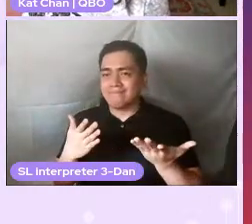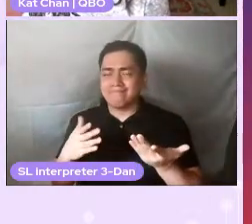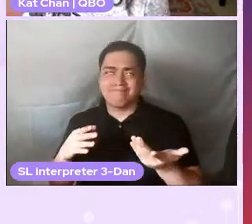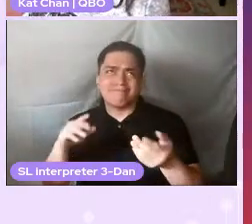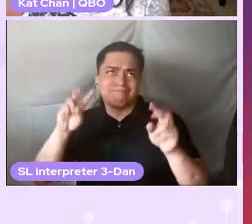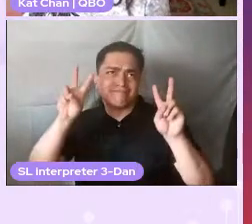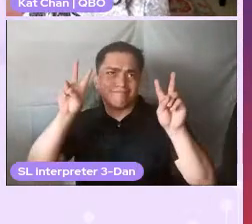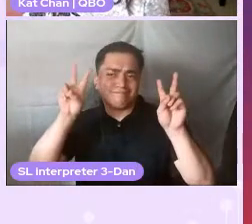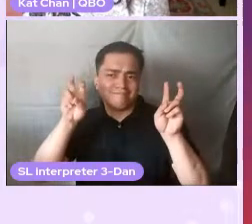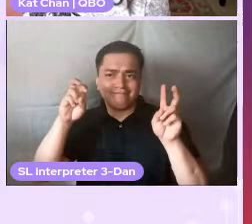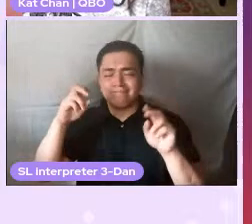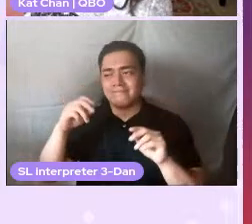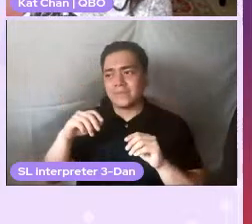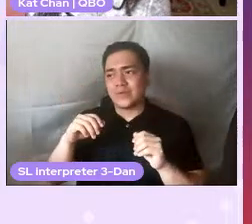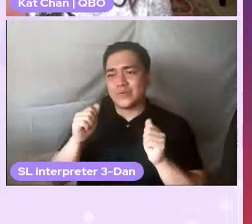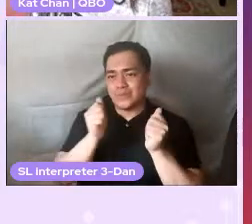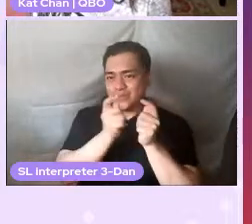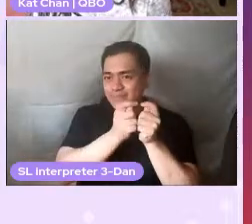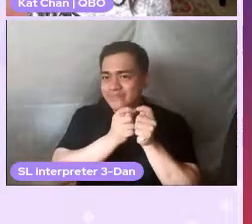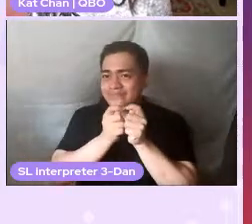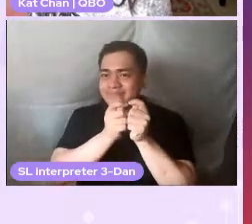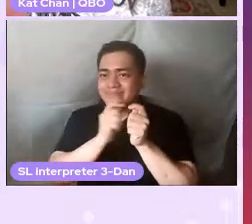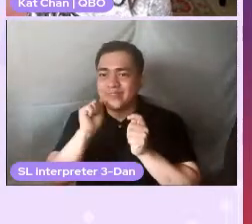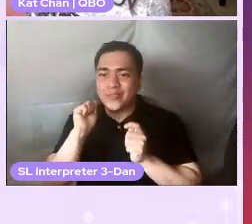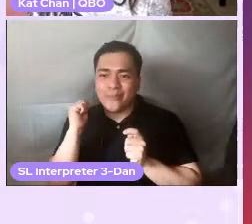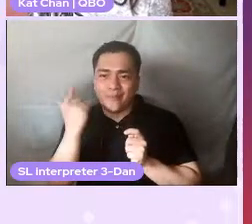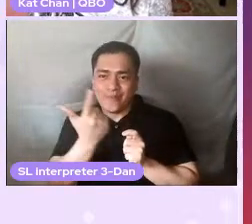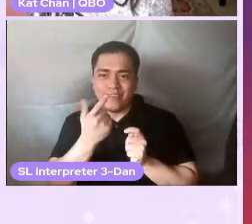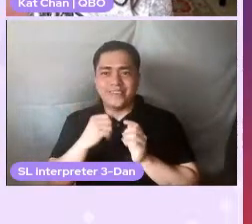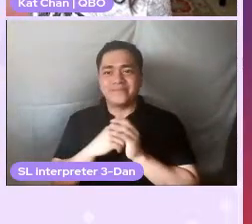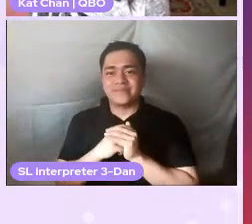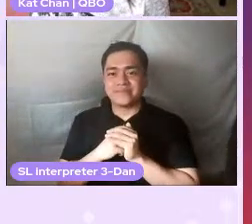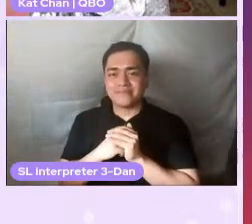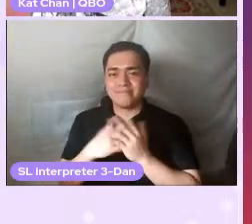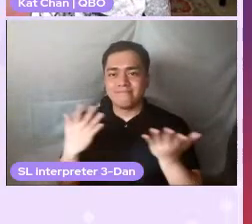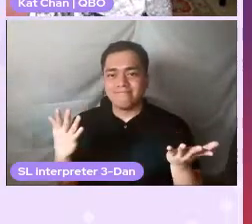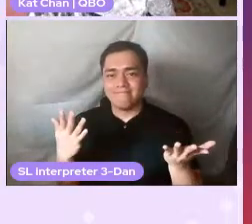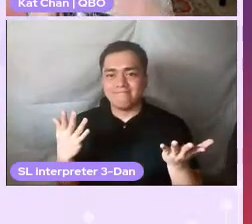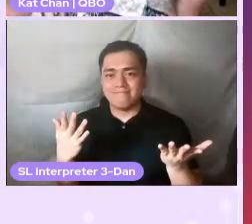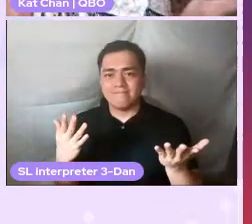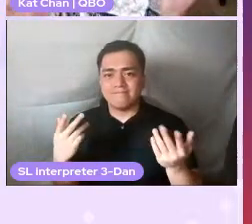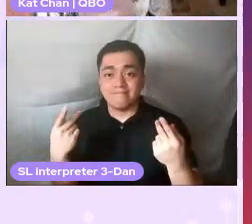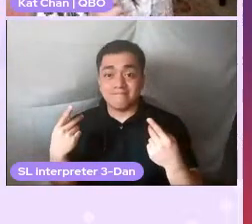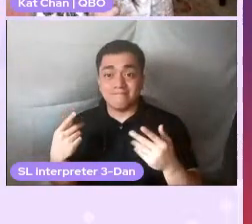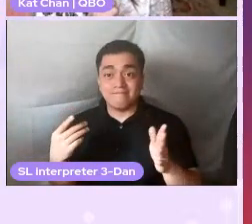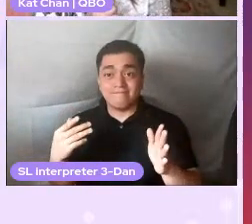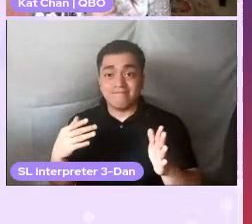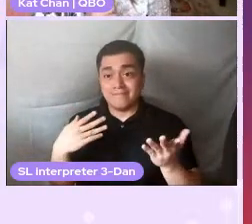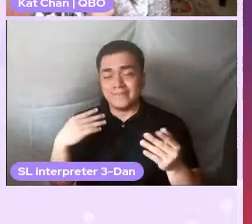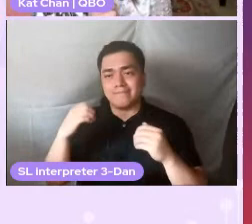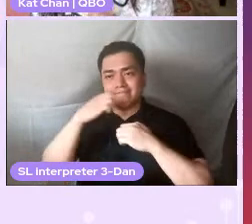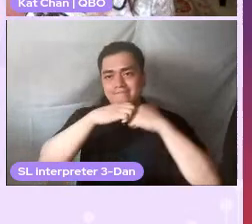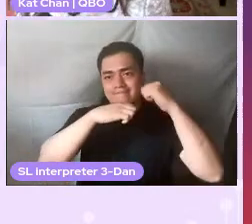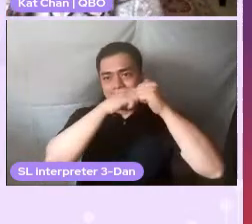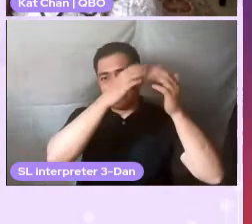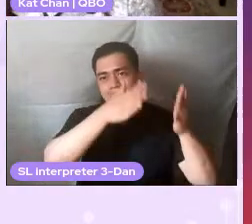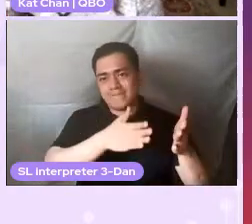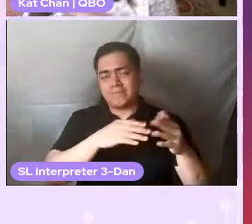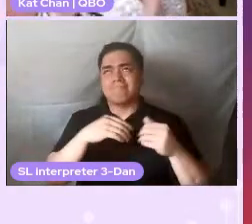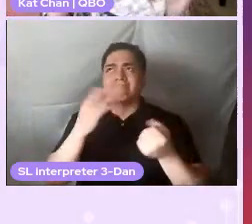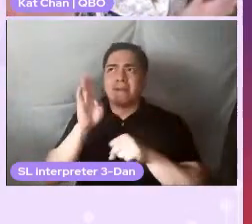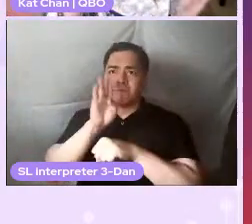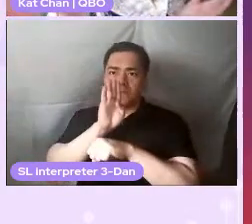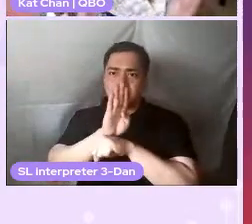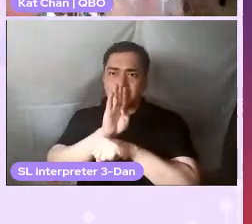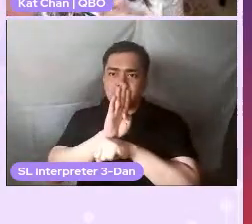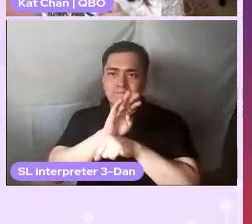talk today. I'm Kat Chan from Kubo. So as mentioned, I'm an engineering and business major, and I was a girl, and